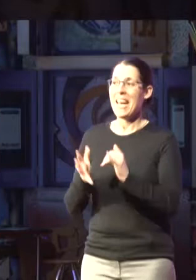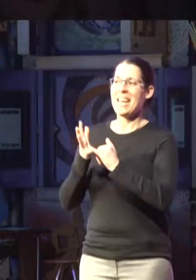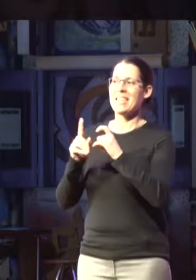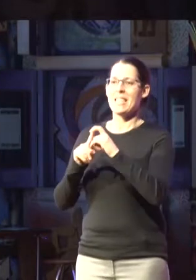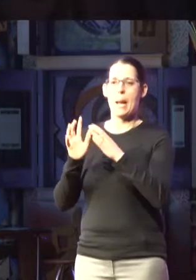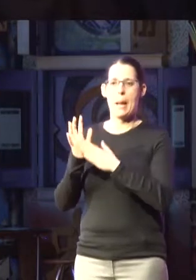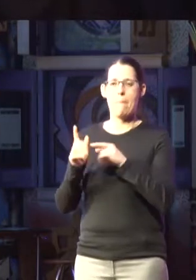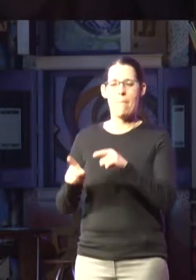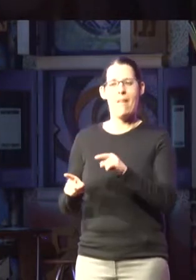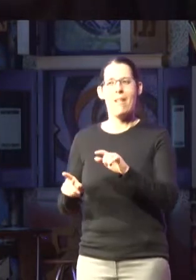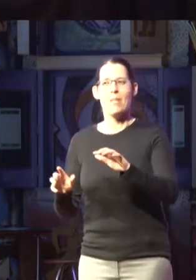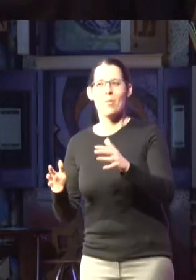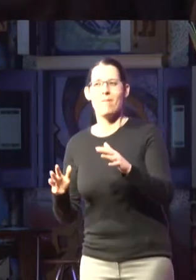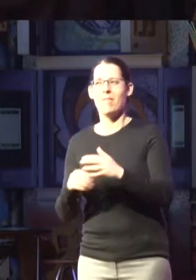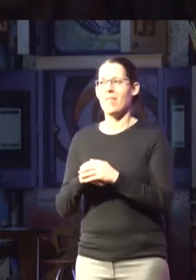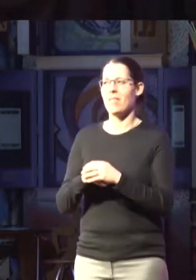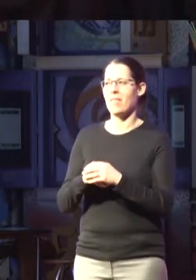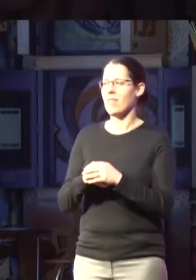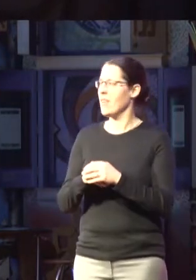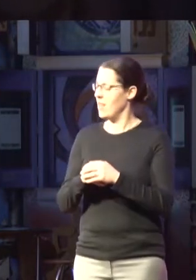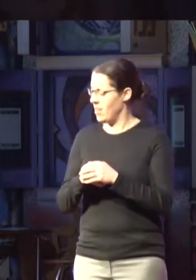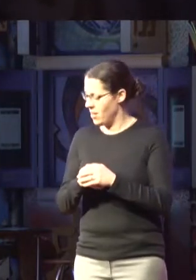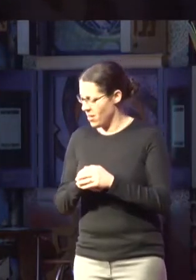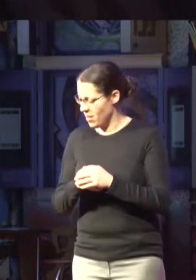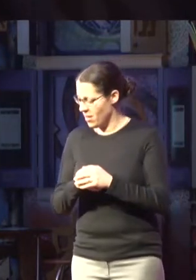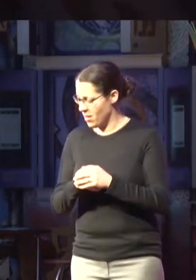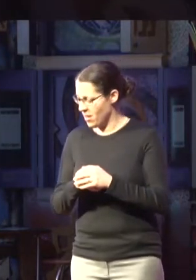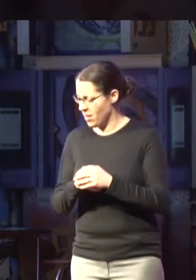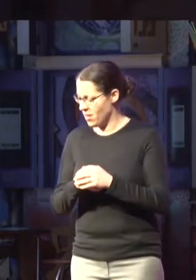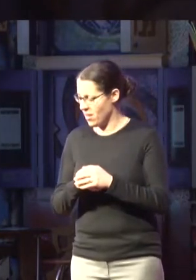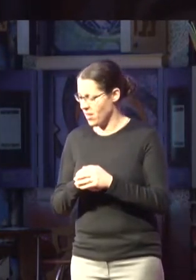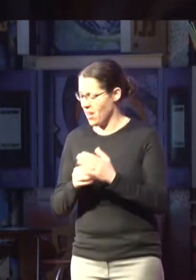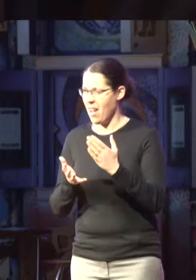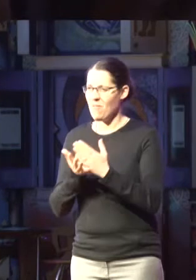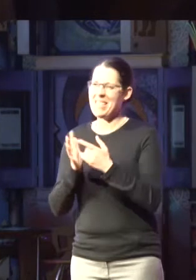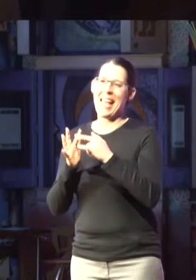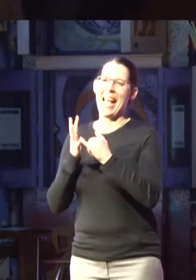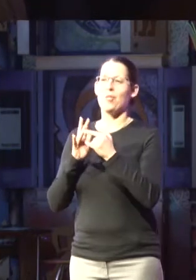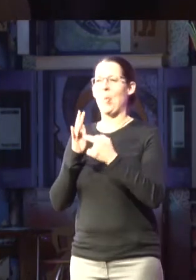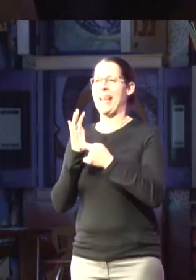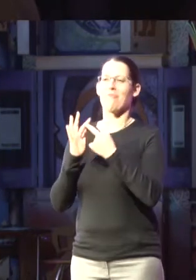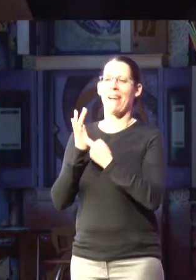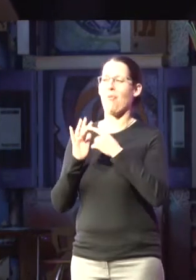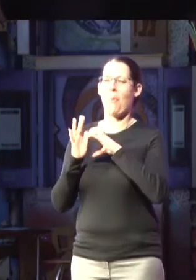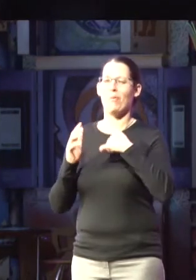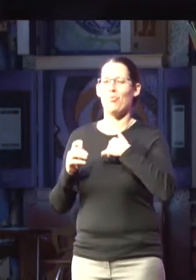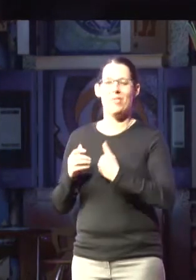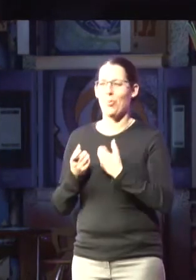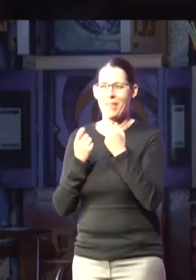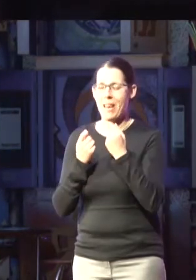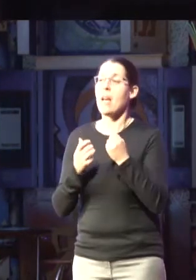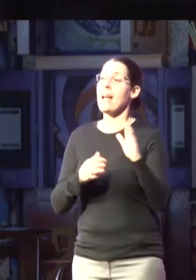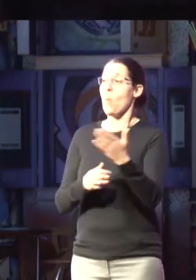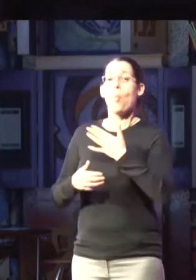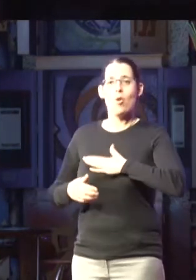of it's the white whale of networks. It's esoteric, you don't really need to understand it, but everyone wants it. But